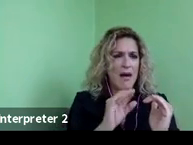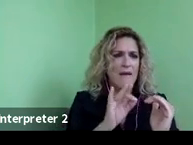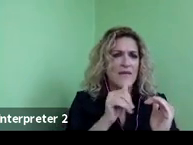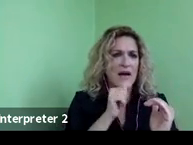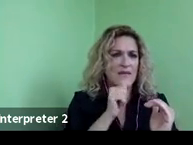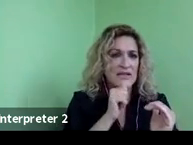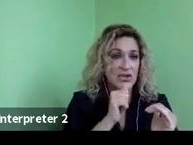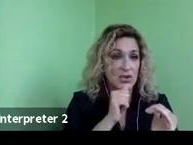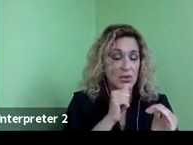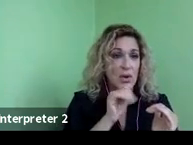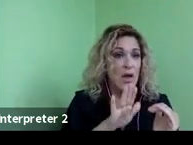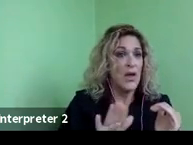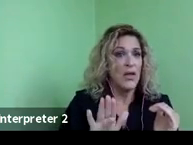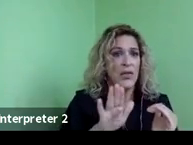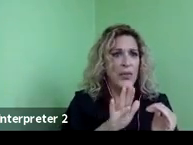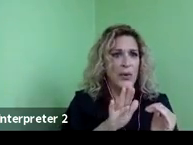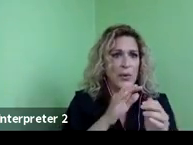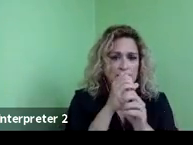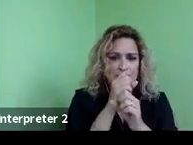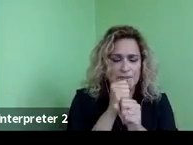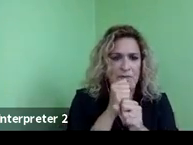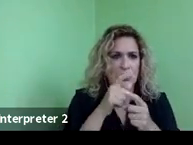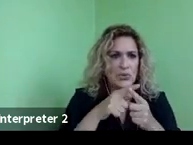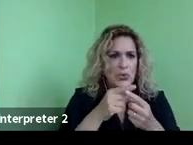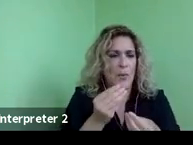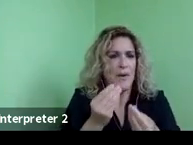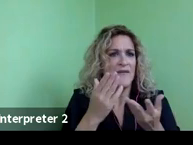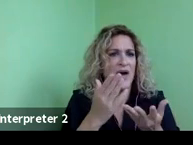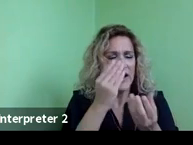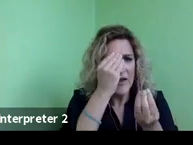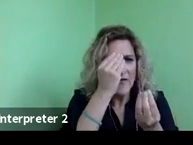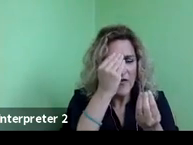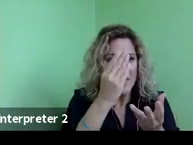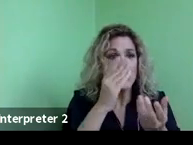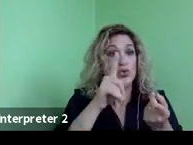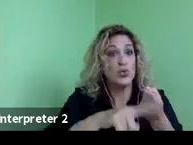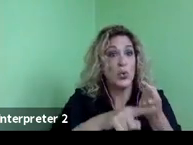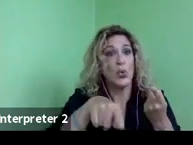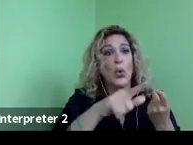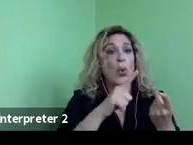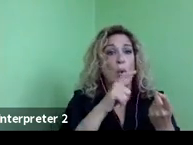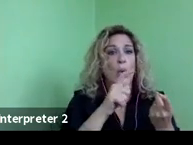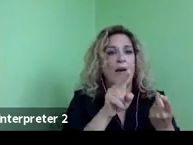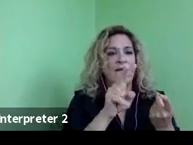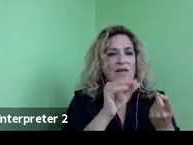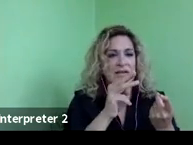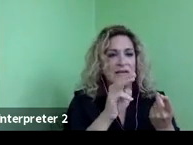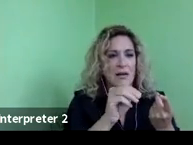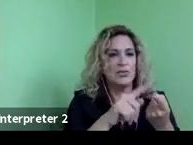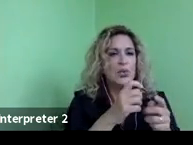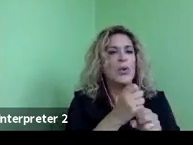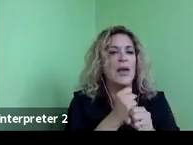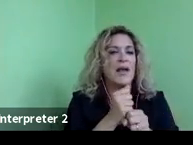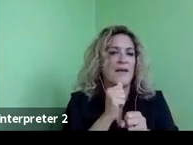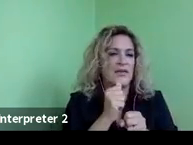confidentiality, of privacy, and to provide the victim with information about how they can get confidential support from